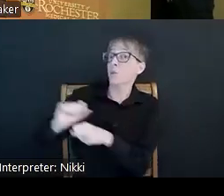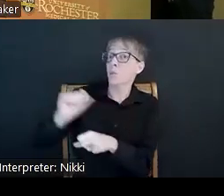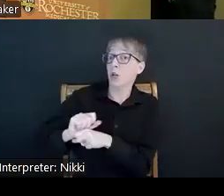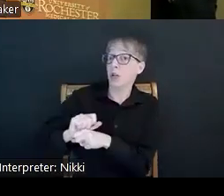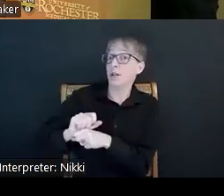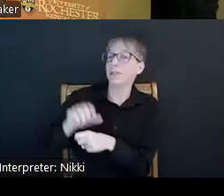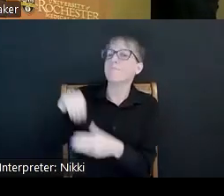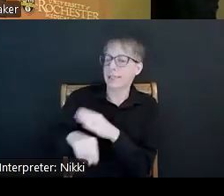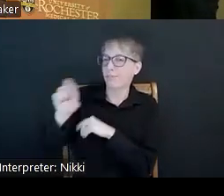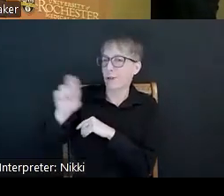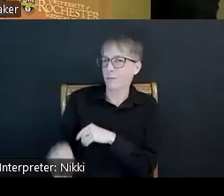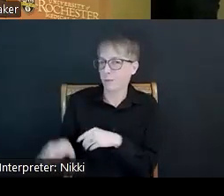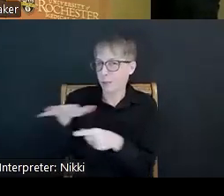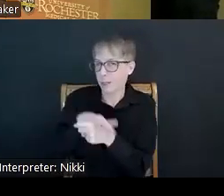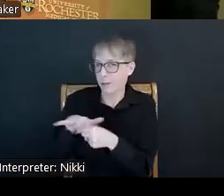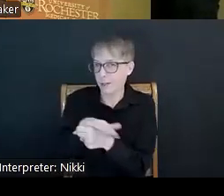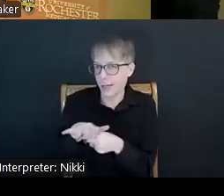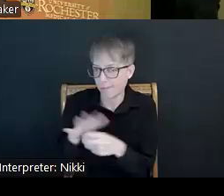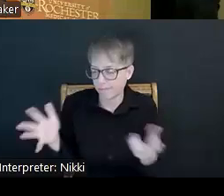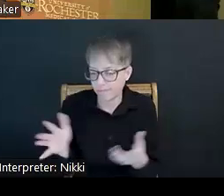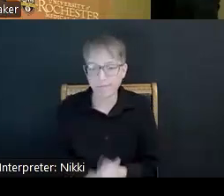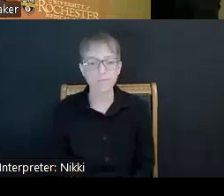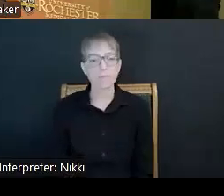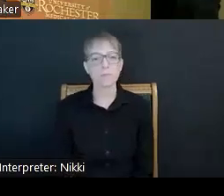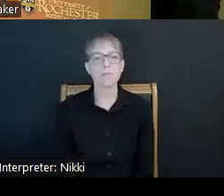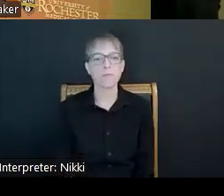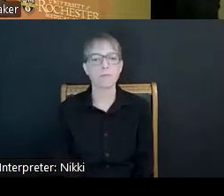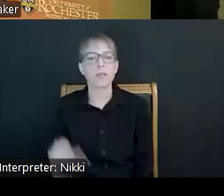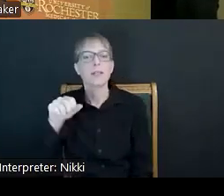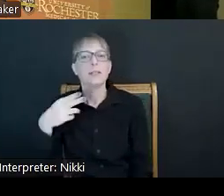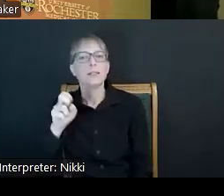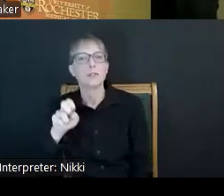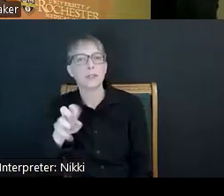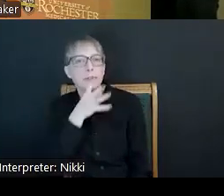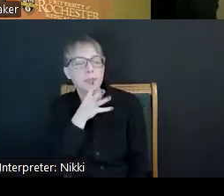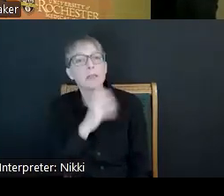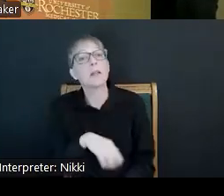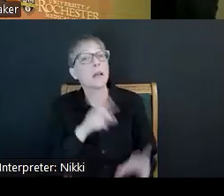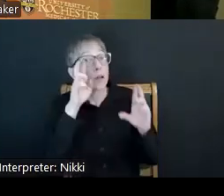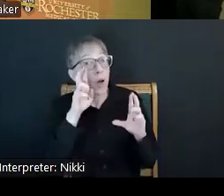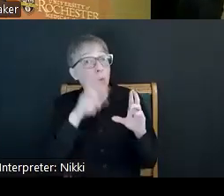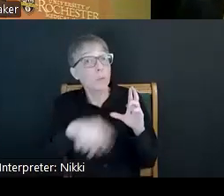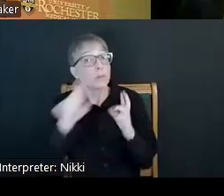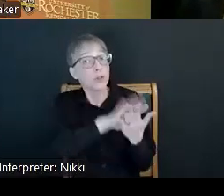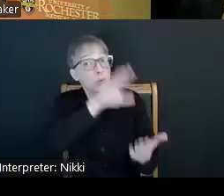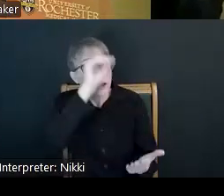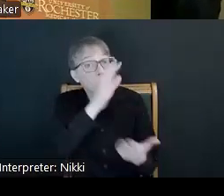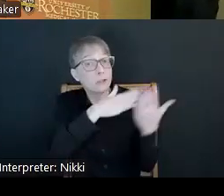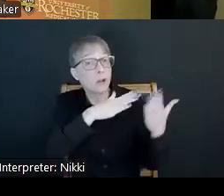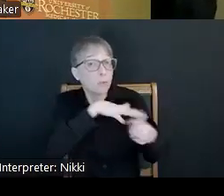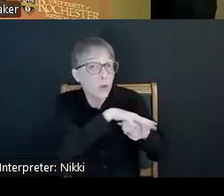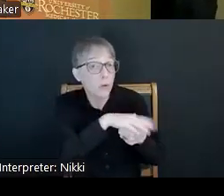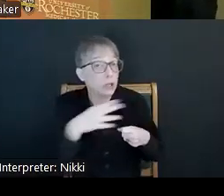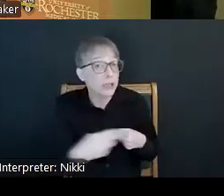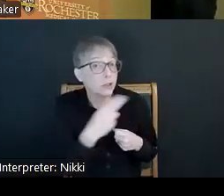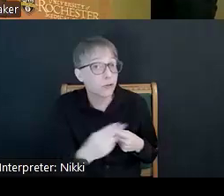One thing to note, my hope is that in learning some of our local history and our local story, that many of you in this room will be